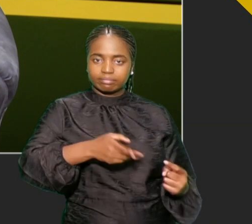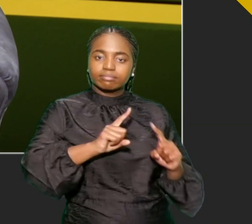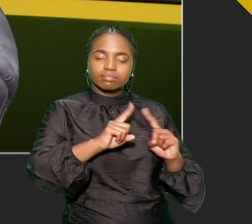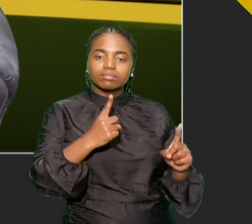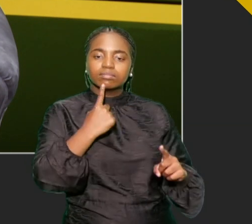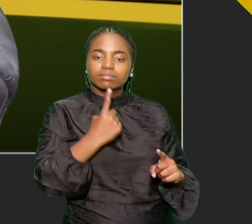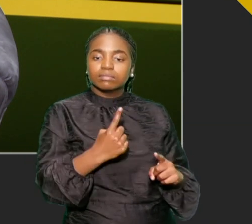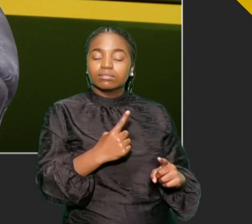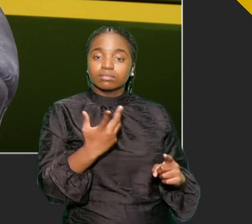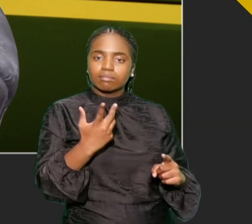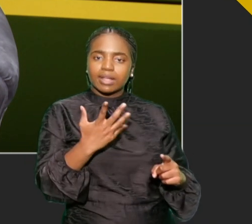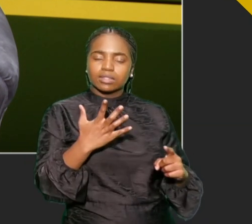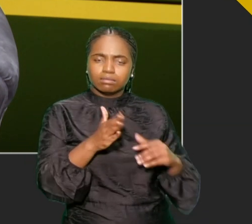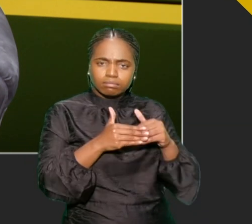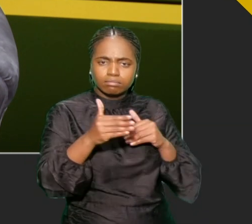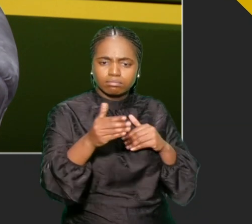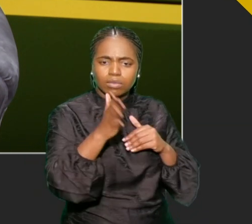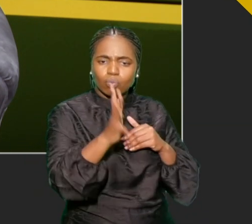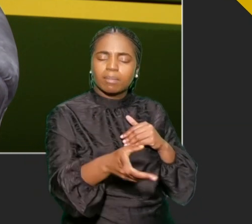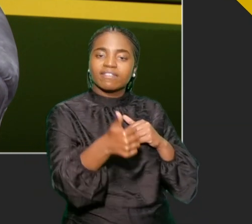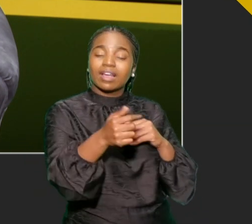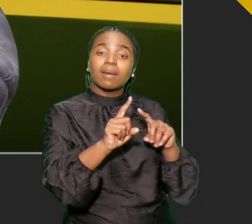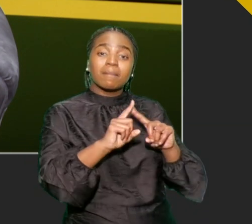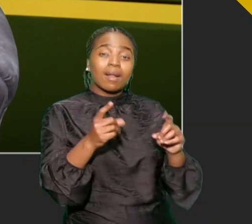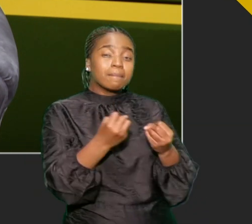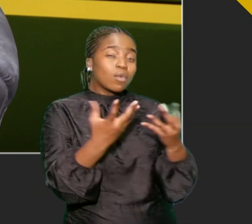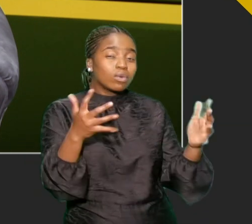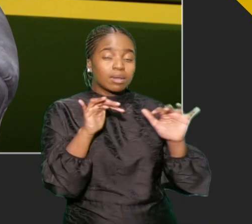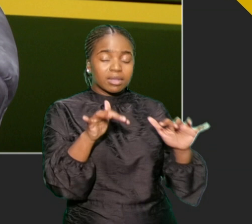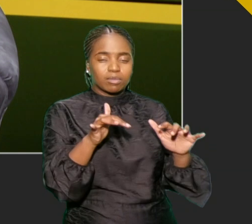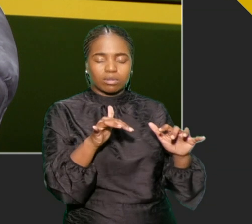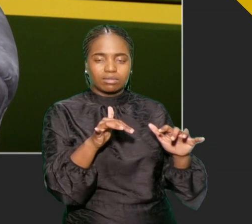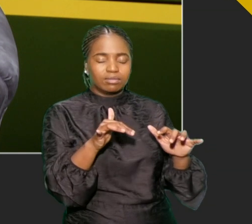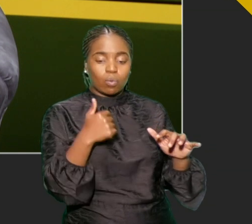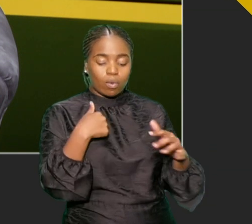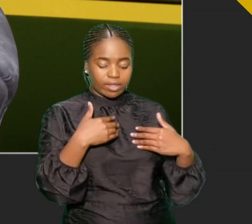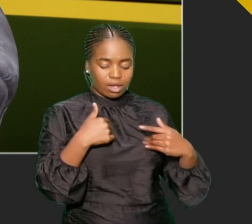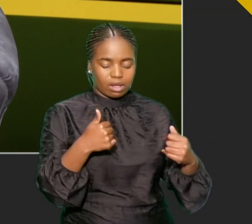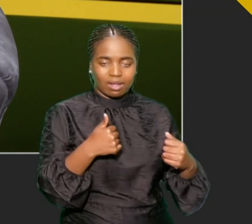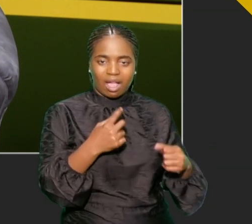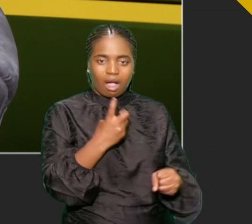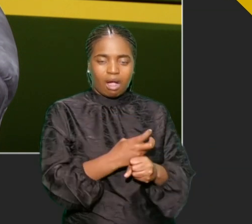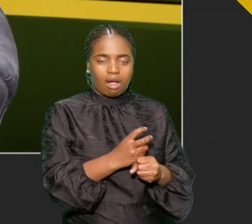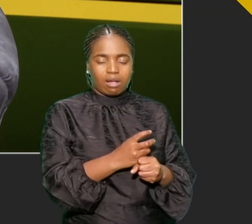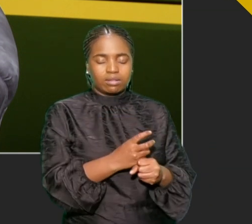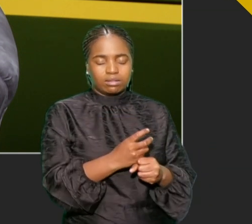in life into lasia kona? Because abantu abaningi still struggle to let go during the healing process.